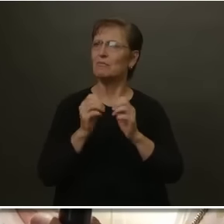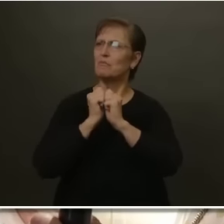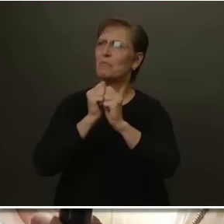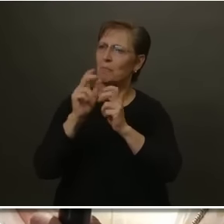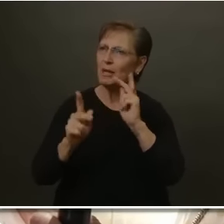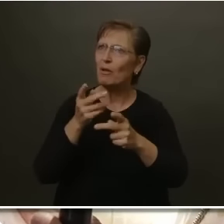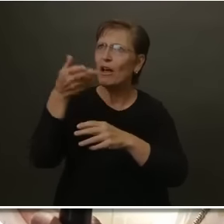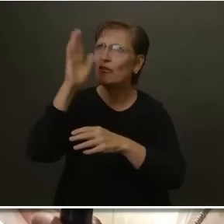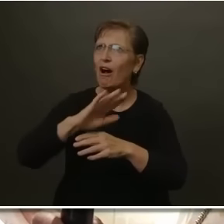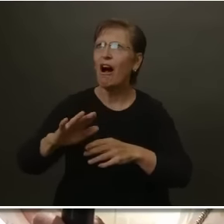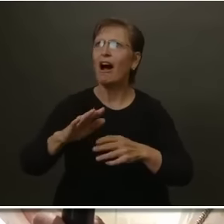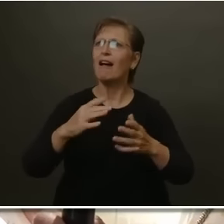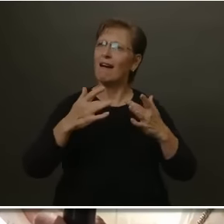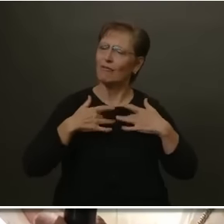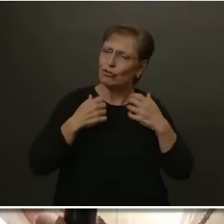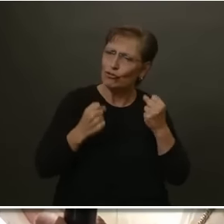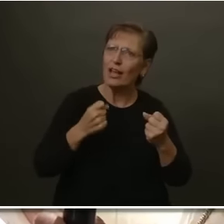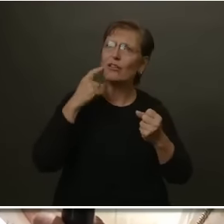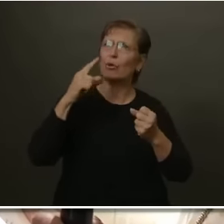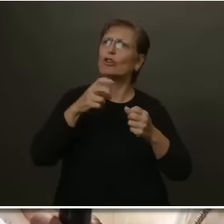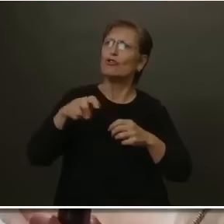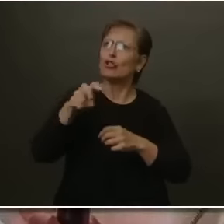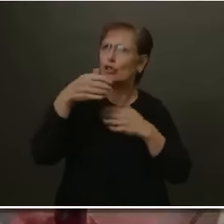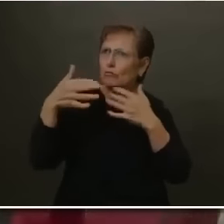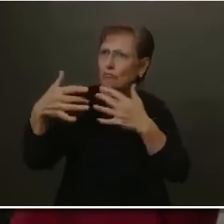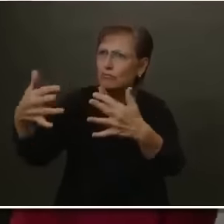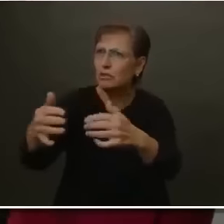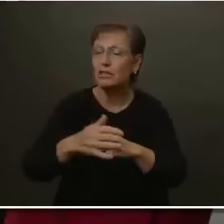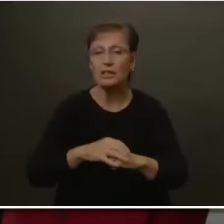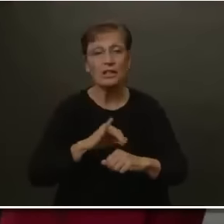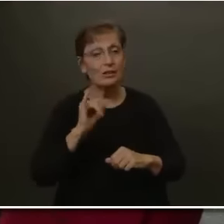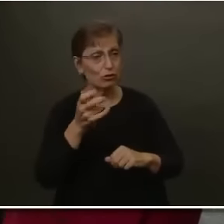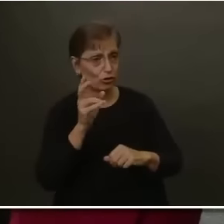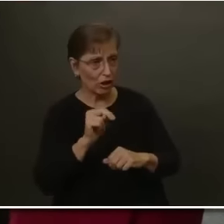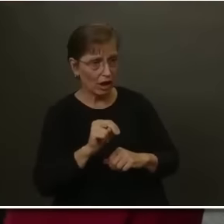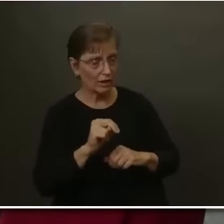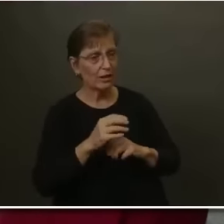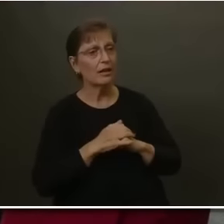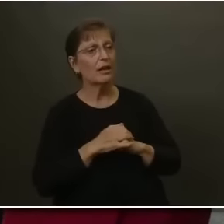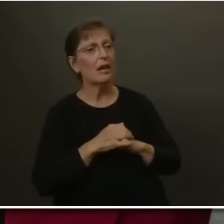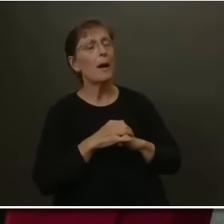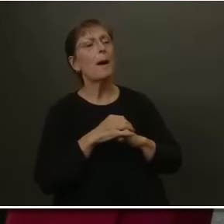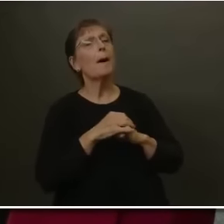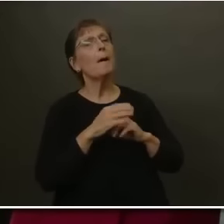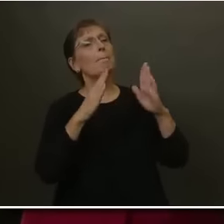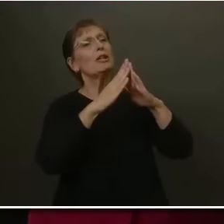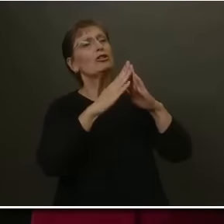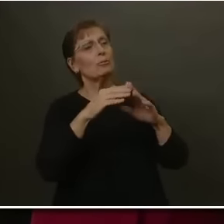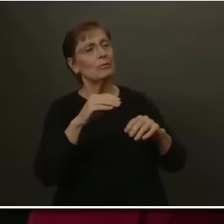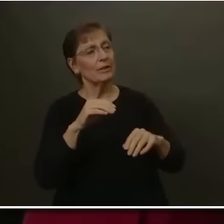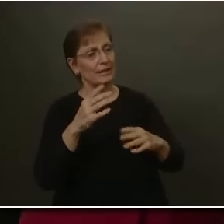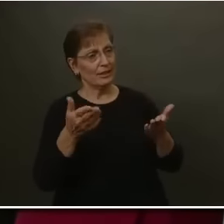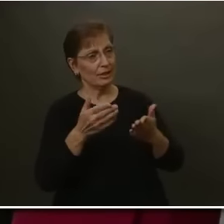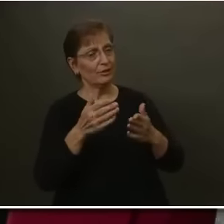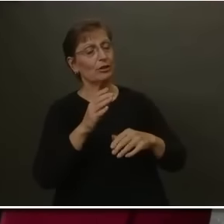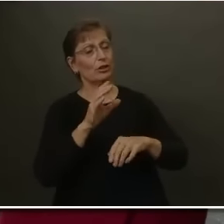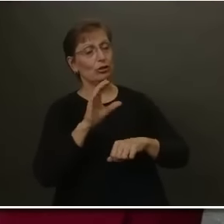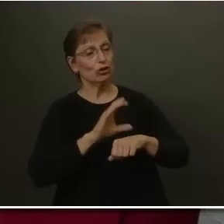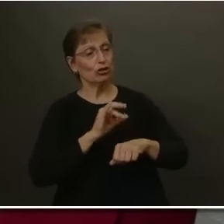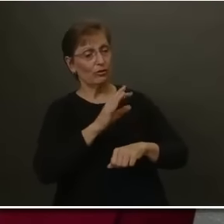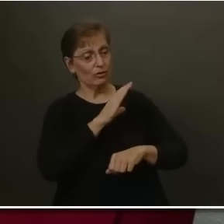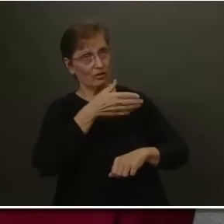be strengthened for the journey ahead. John, Bishop in the Church of God, we have anticipated